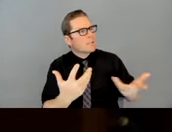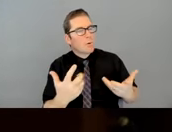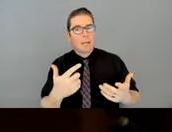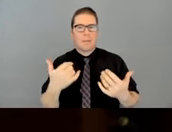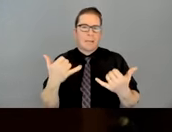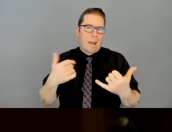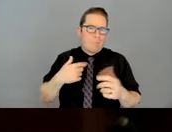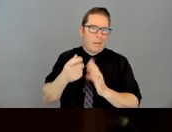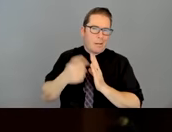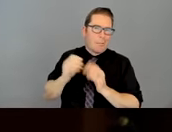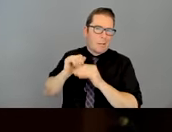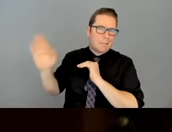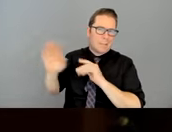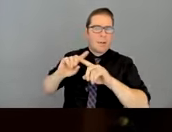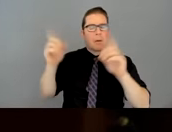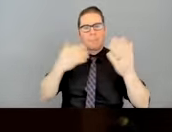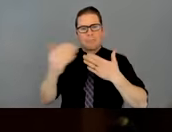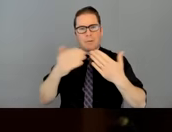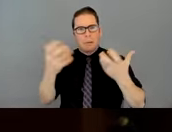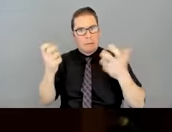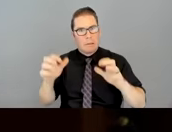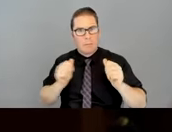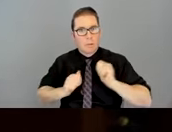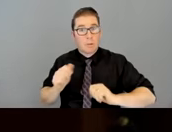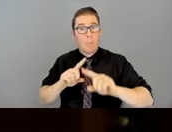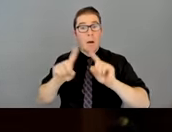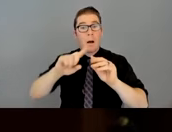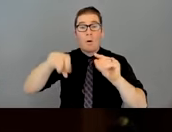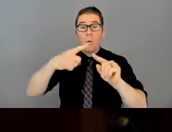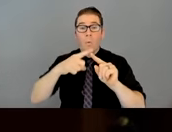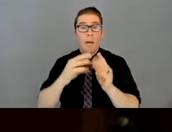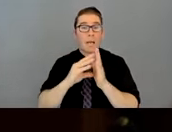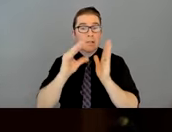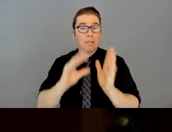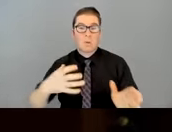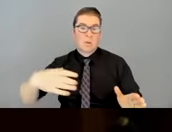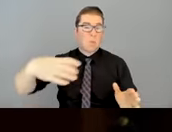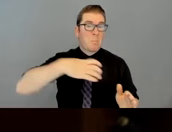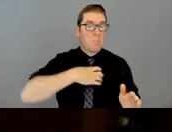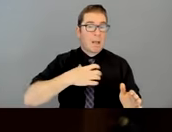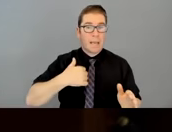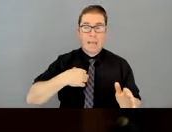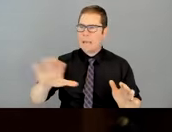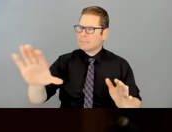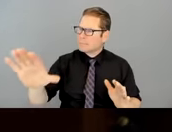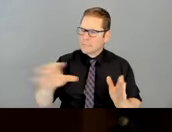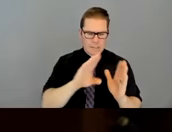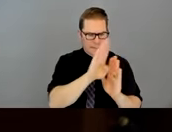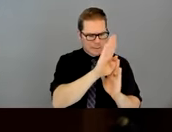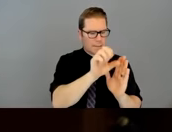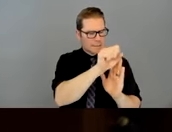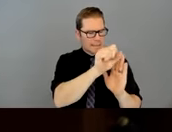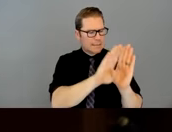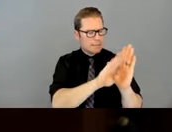is complaining about something, I'll say, what does the syllabus say? And I have a friend and she has